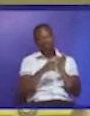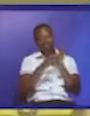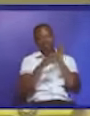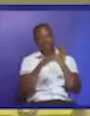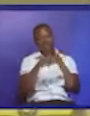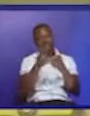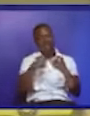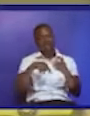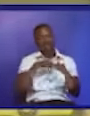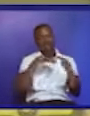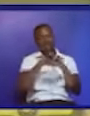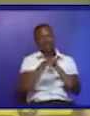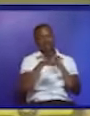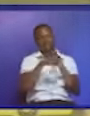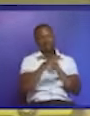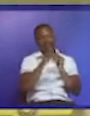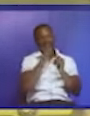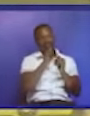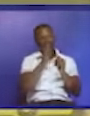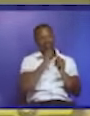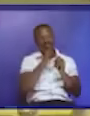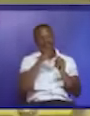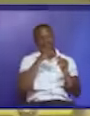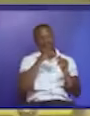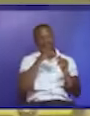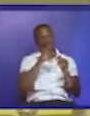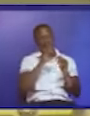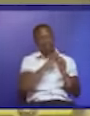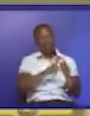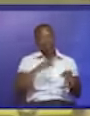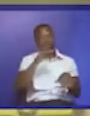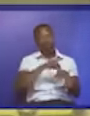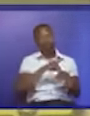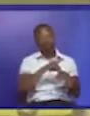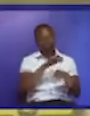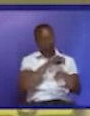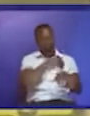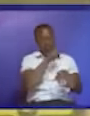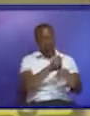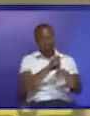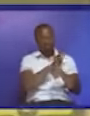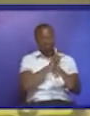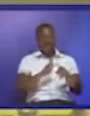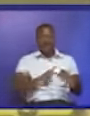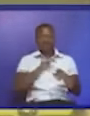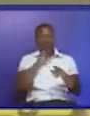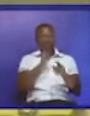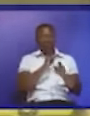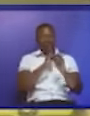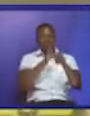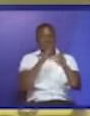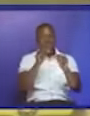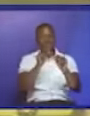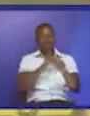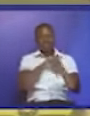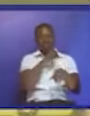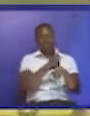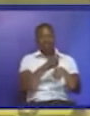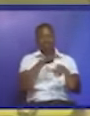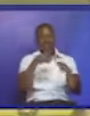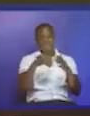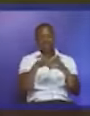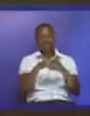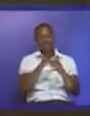to understand this. Authority in the kingdom is not a gift. Authority in the kingdom is